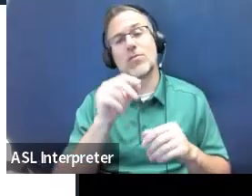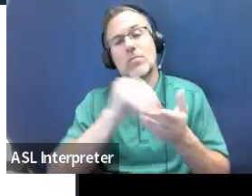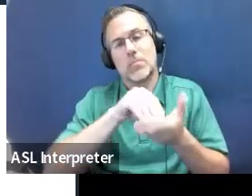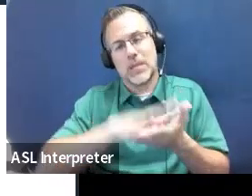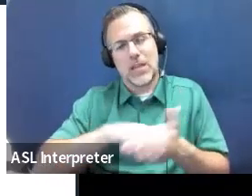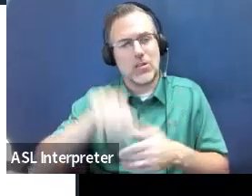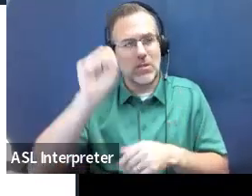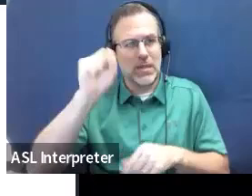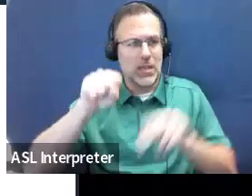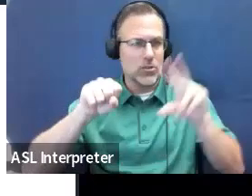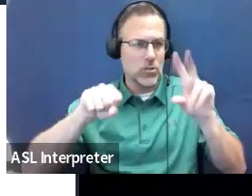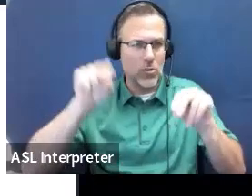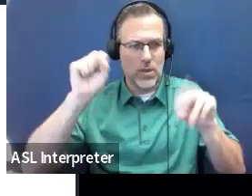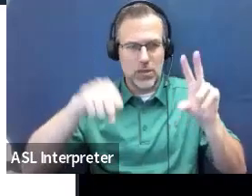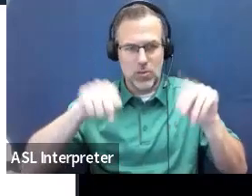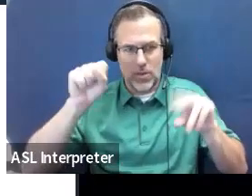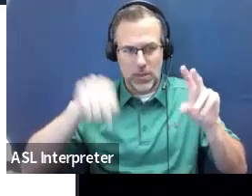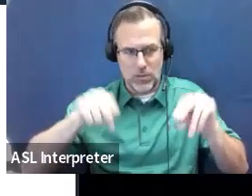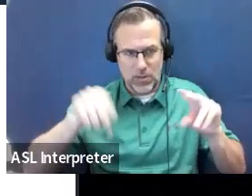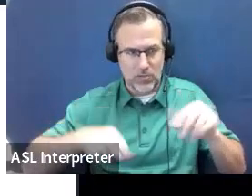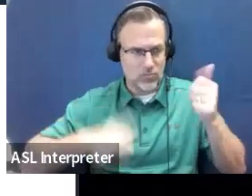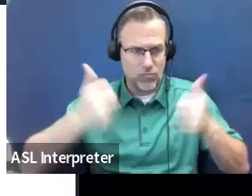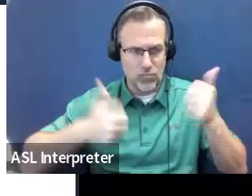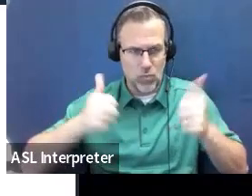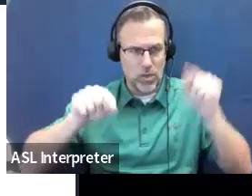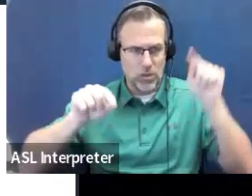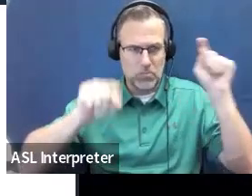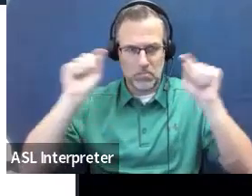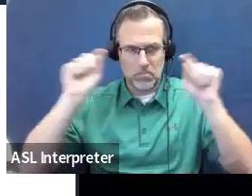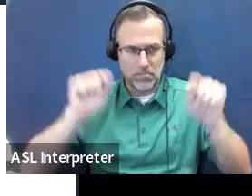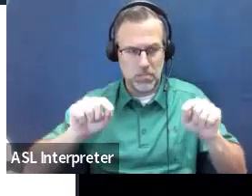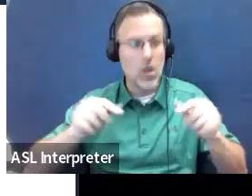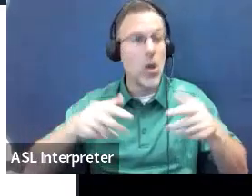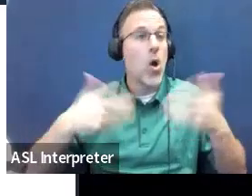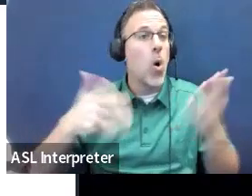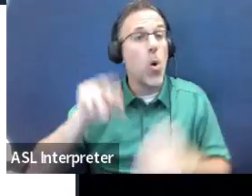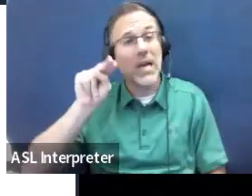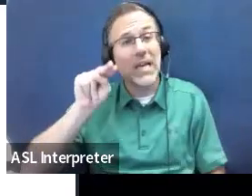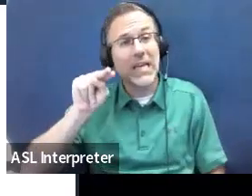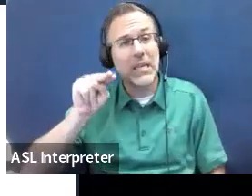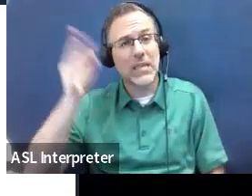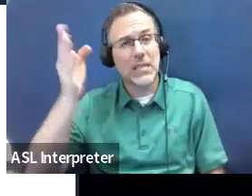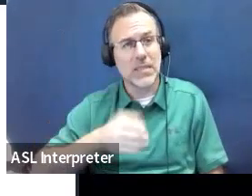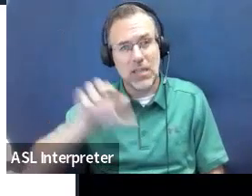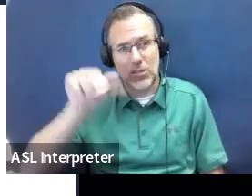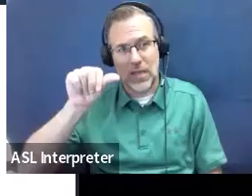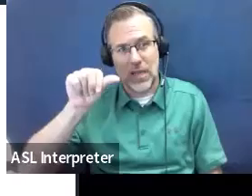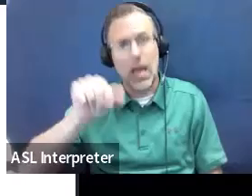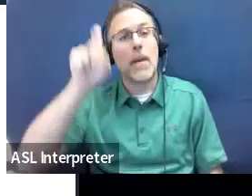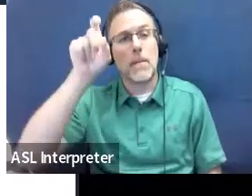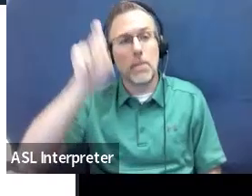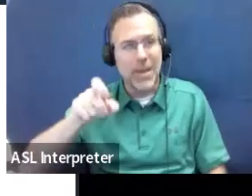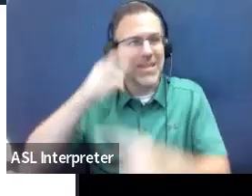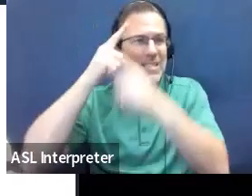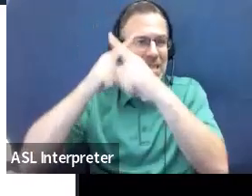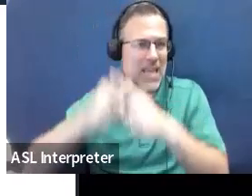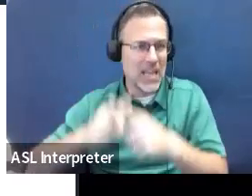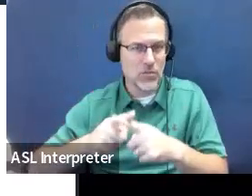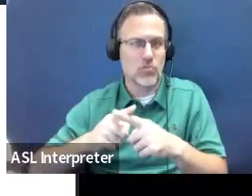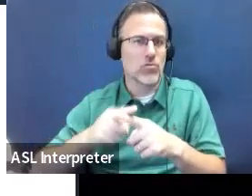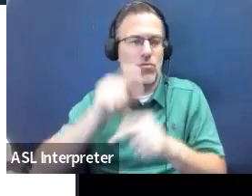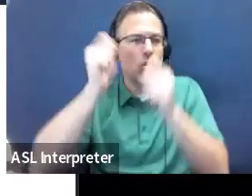need to be completed either yes or no. And in this case, yes, no, or NA. They all need to be answered because they all need to be